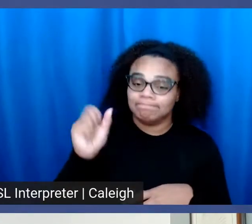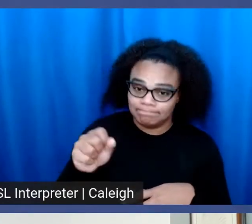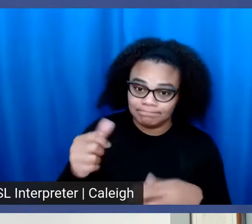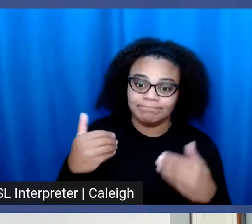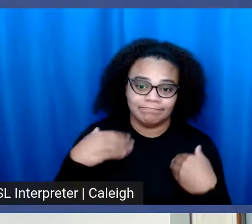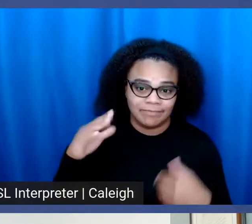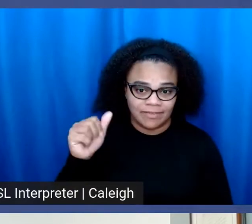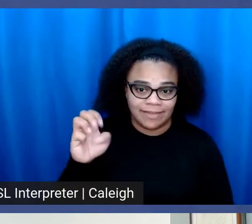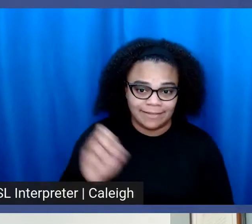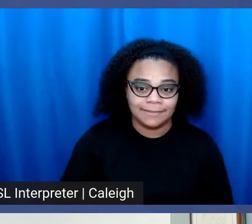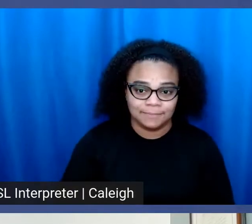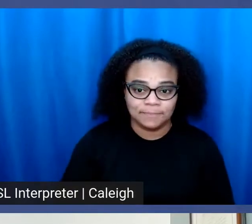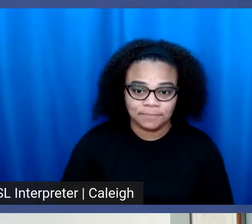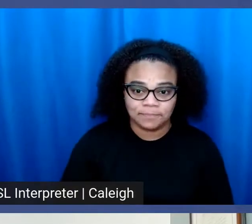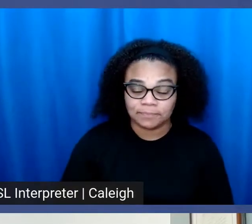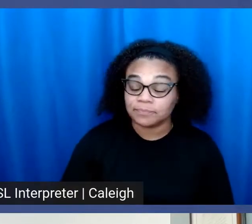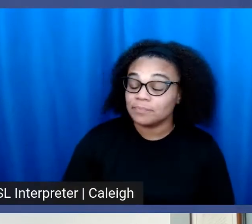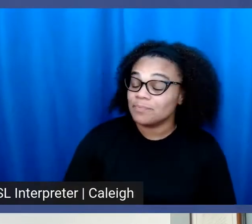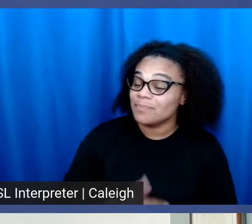Martha,